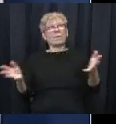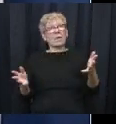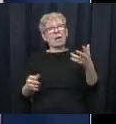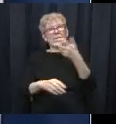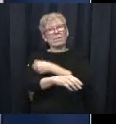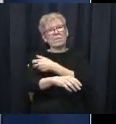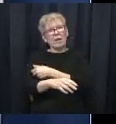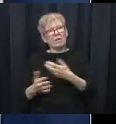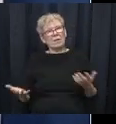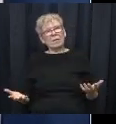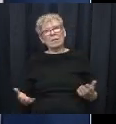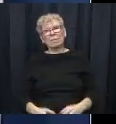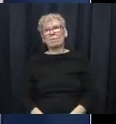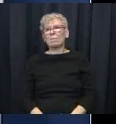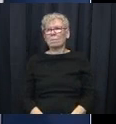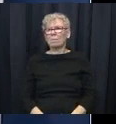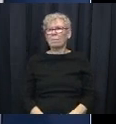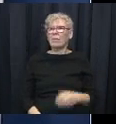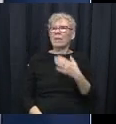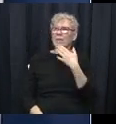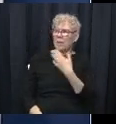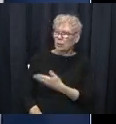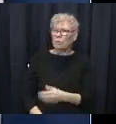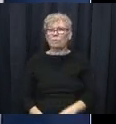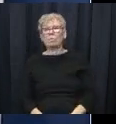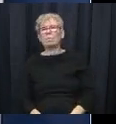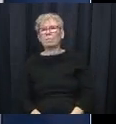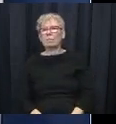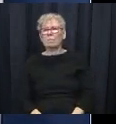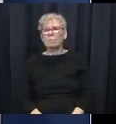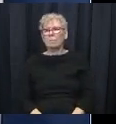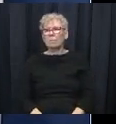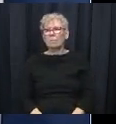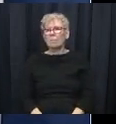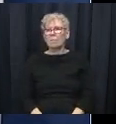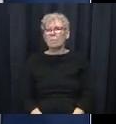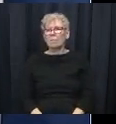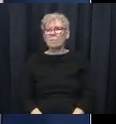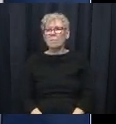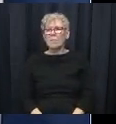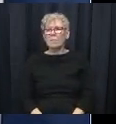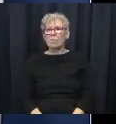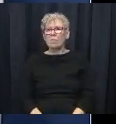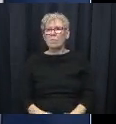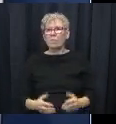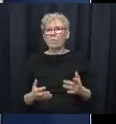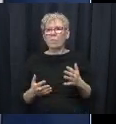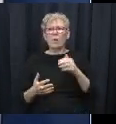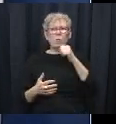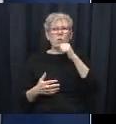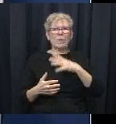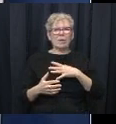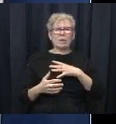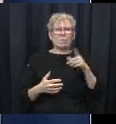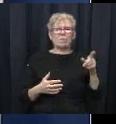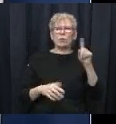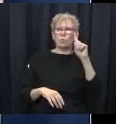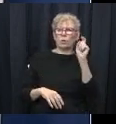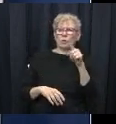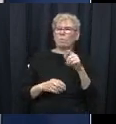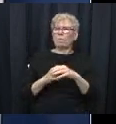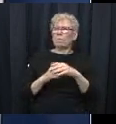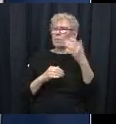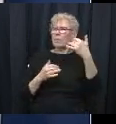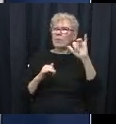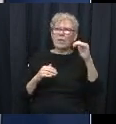Hi, this is Claire Cleveland, CPR News. Vaccine rates for Black and Hispanic Coloradans remain disproportionately lower than their white counterparts. Can you just